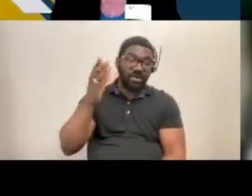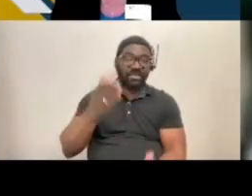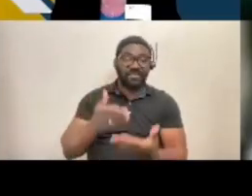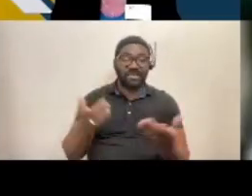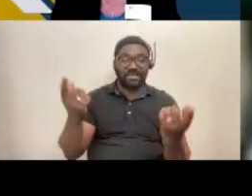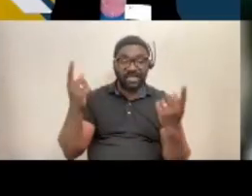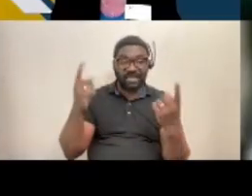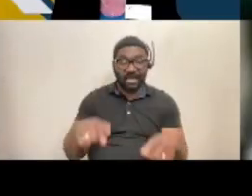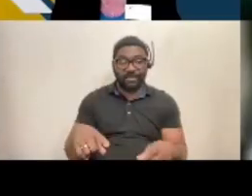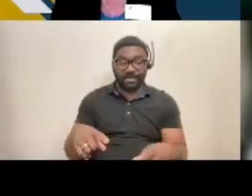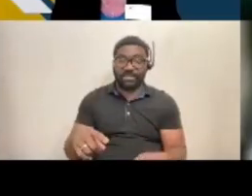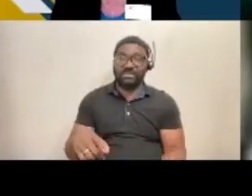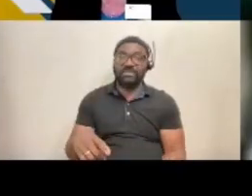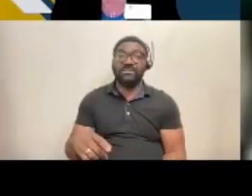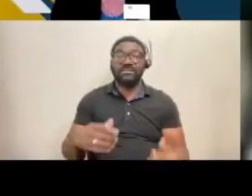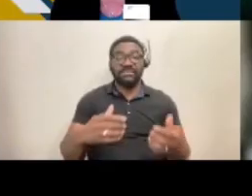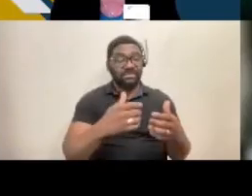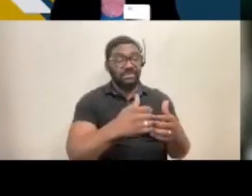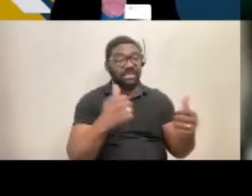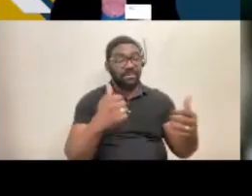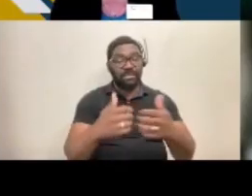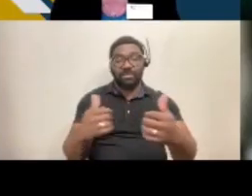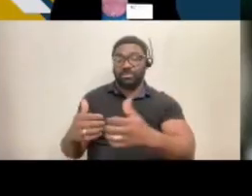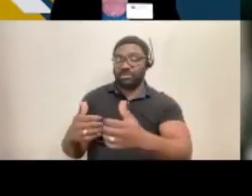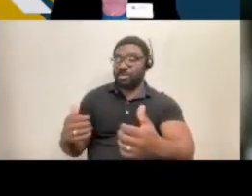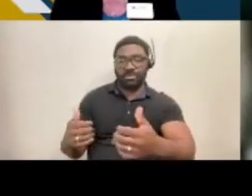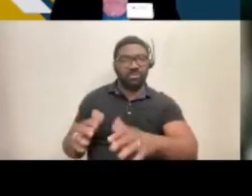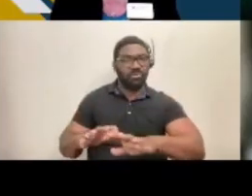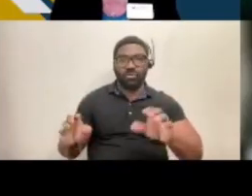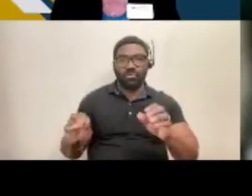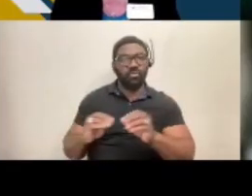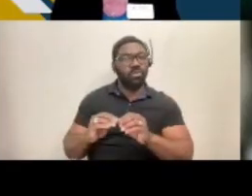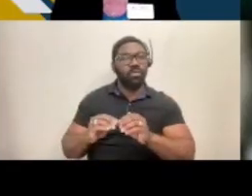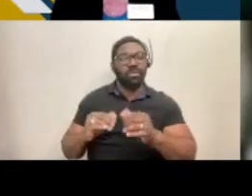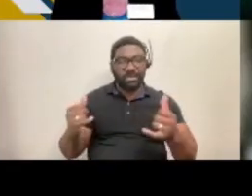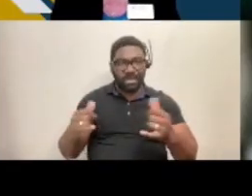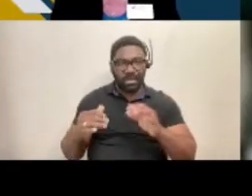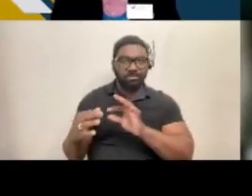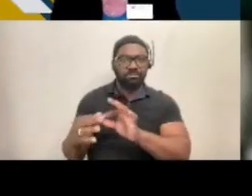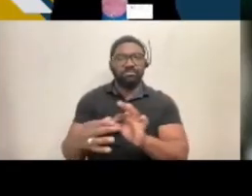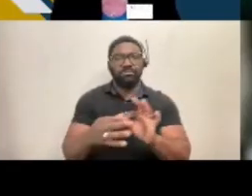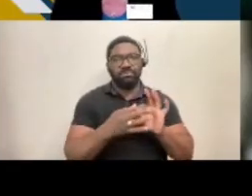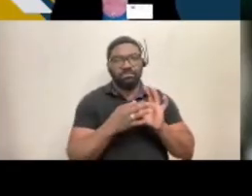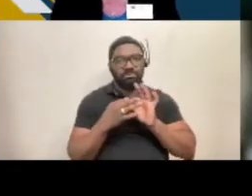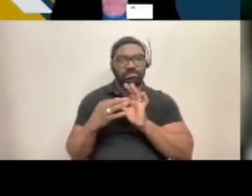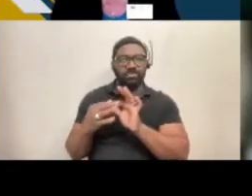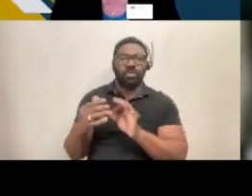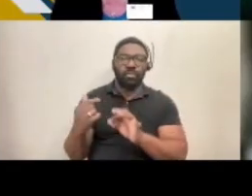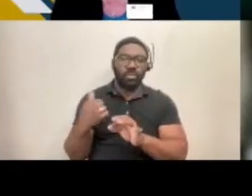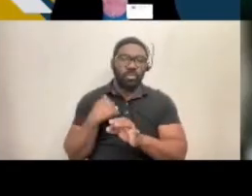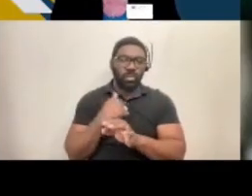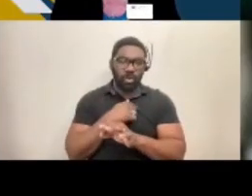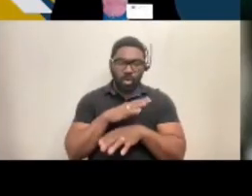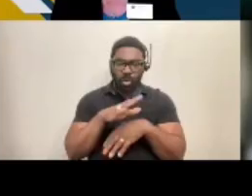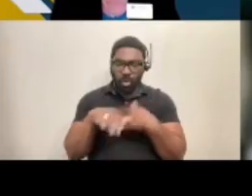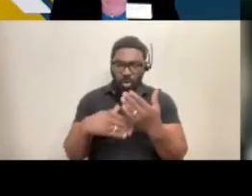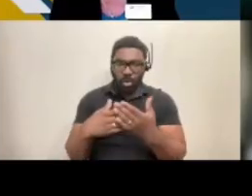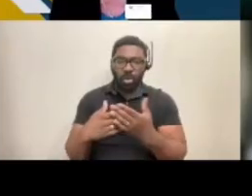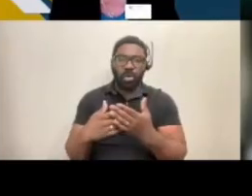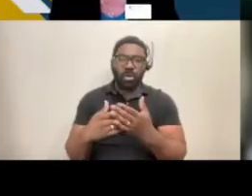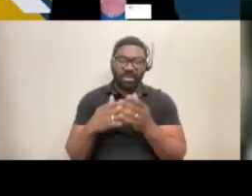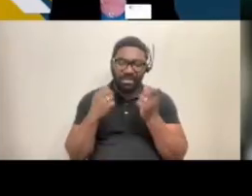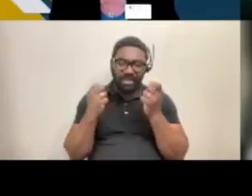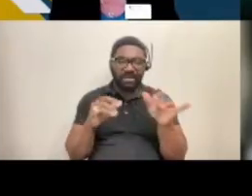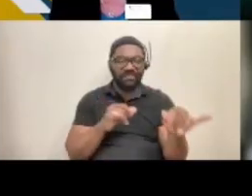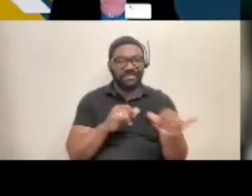that the silos have broken down, and we're on a lot of the same committees together. So when you